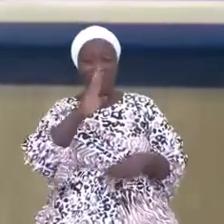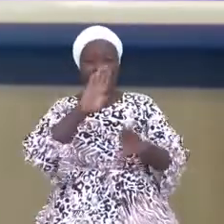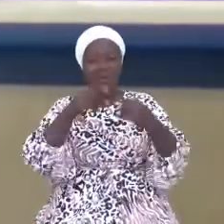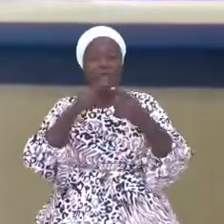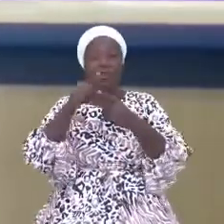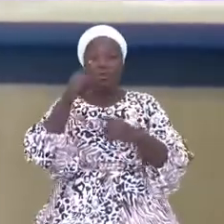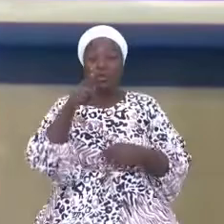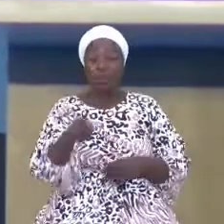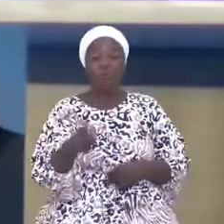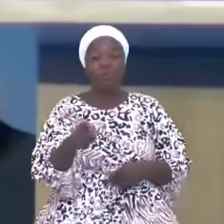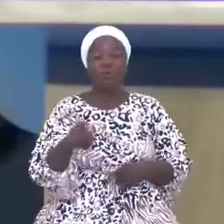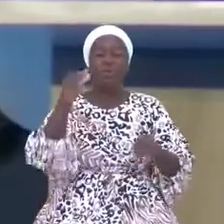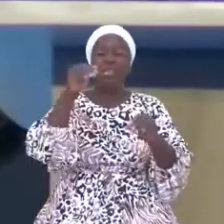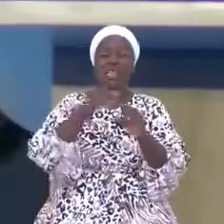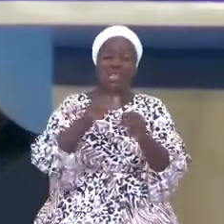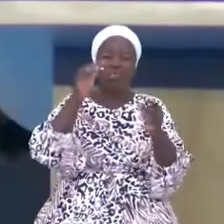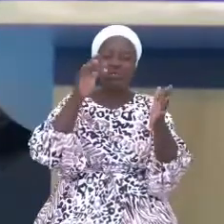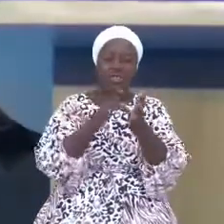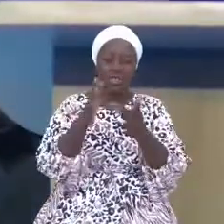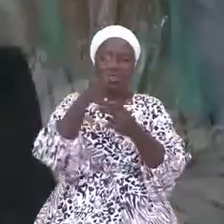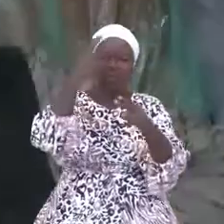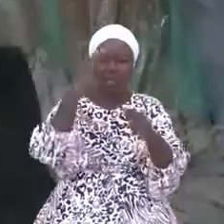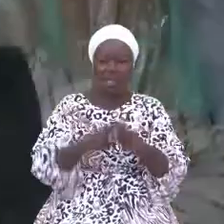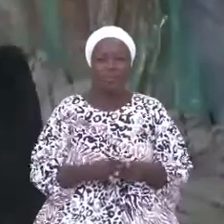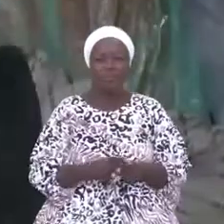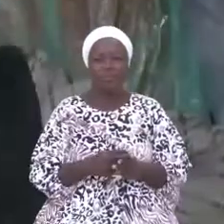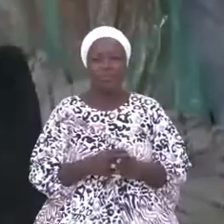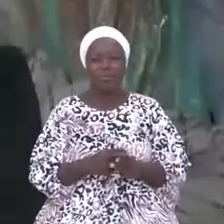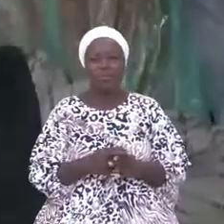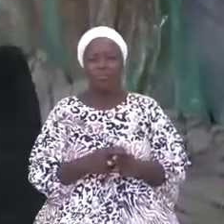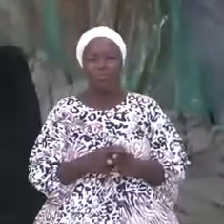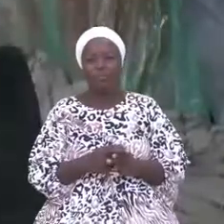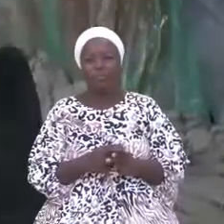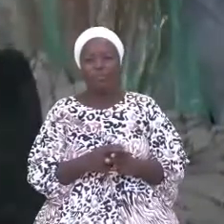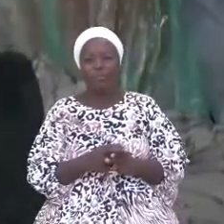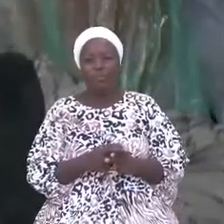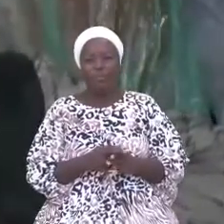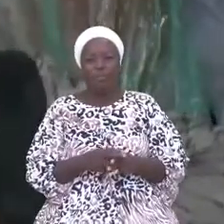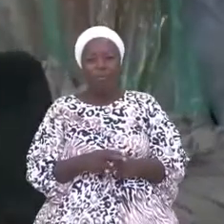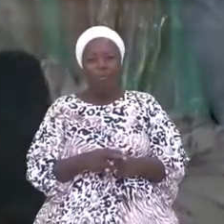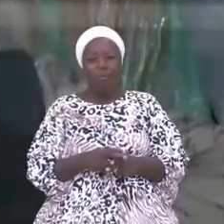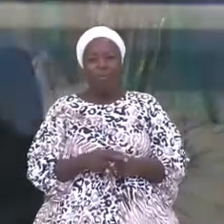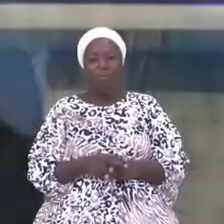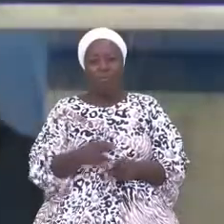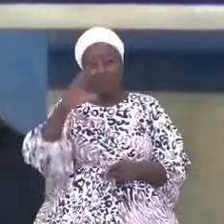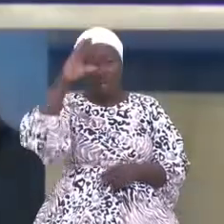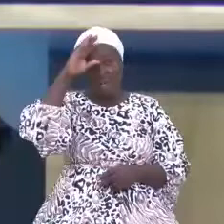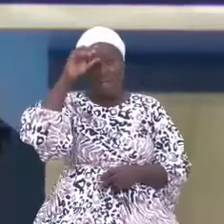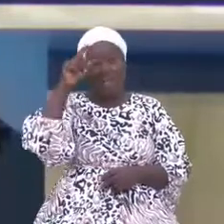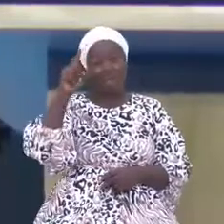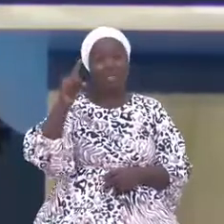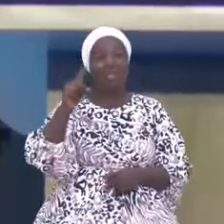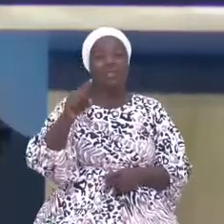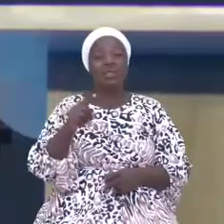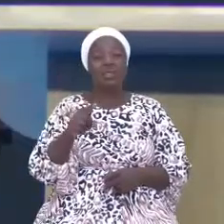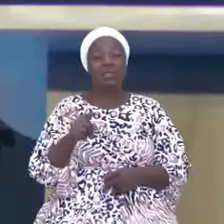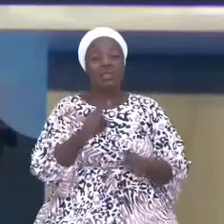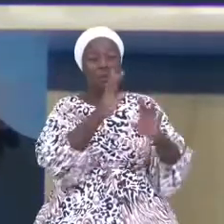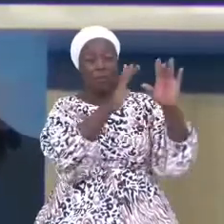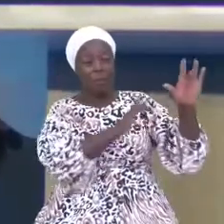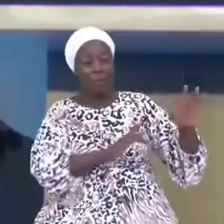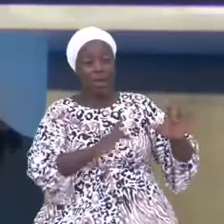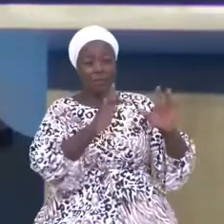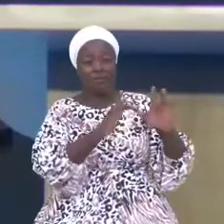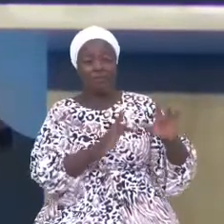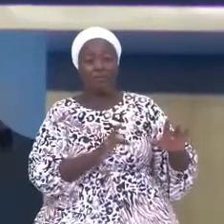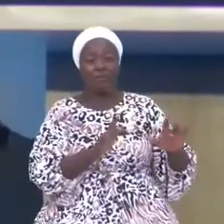unto you in Jesus' name. His manifold mercy for